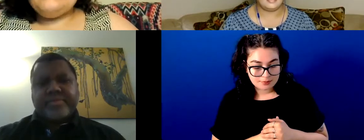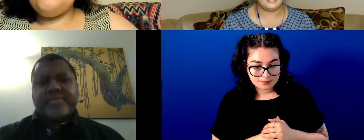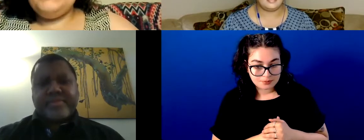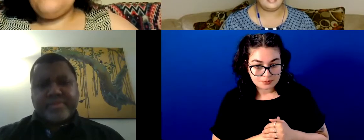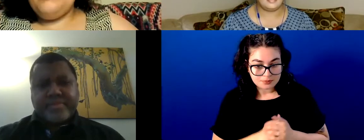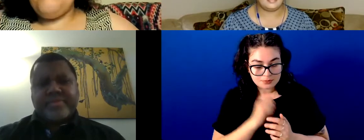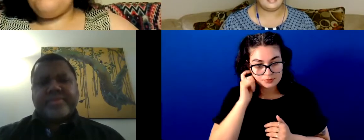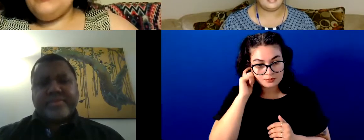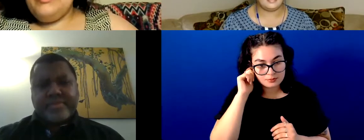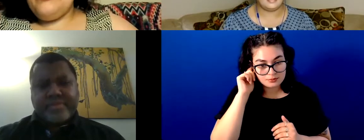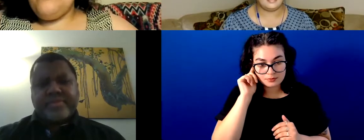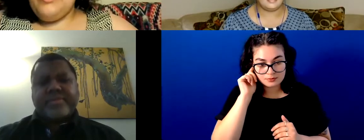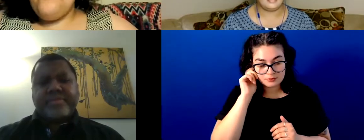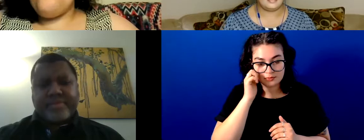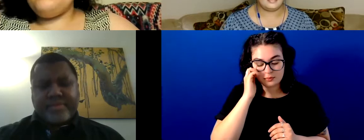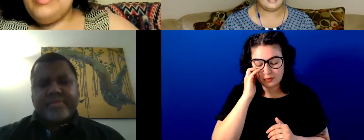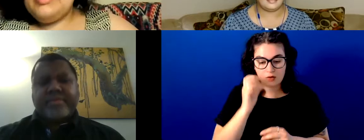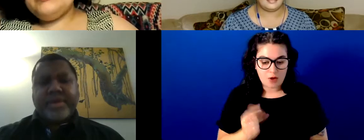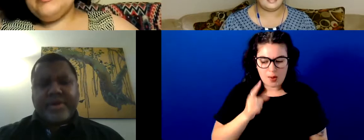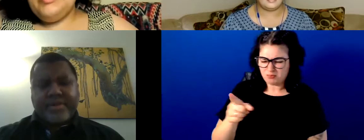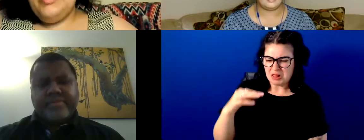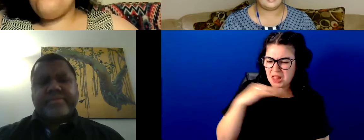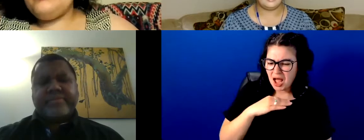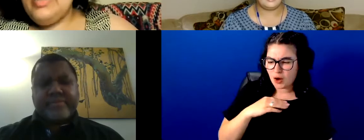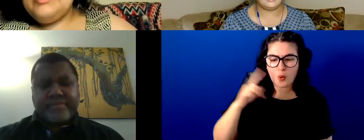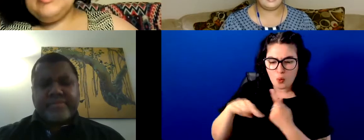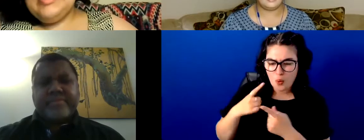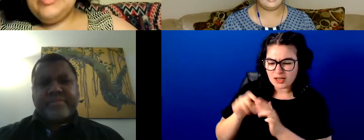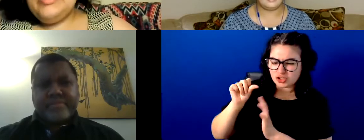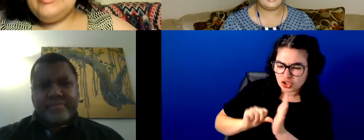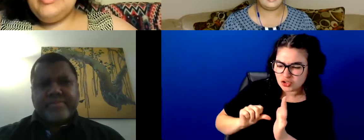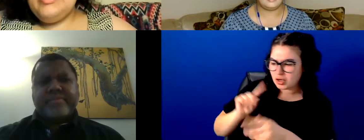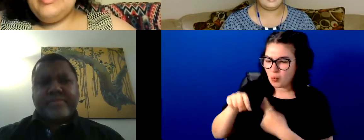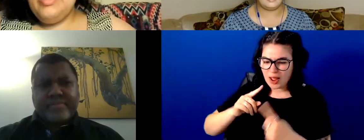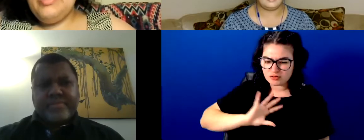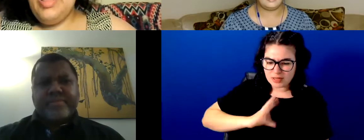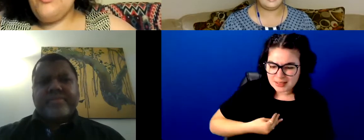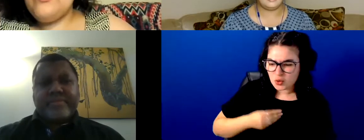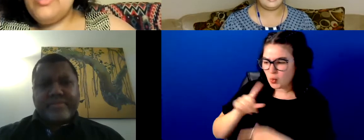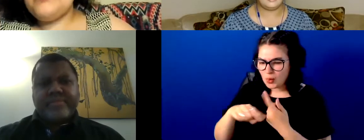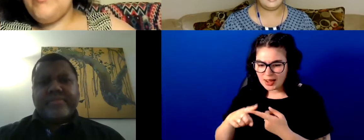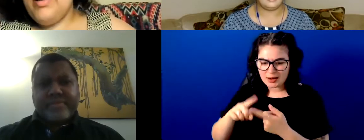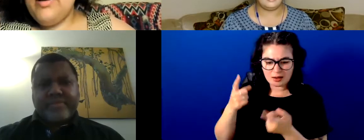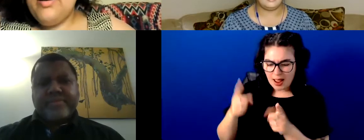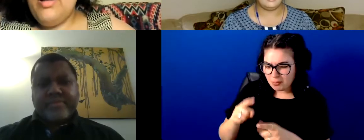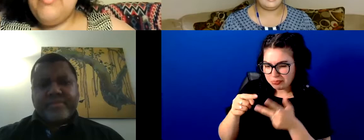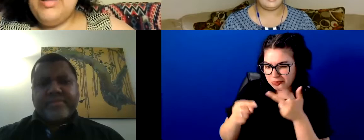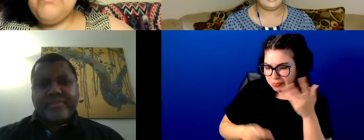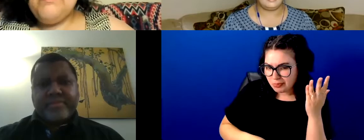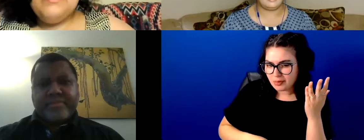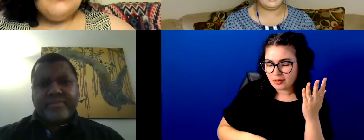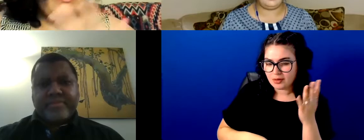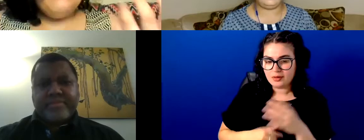And it's an immediate line of, I'm lying. Or like, when did I get surgery? And when did I transition? And how long has my marker on